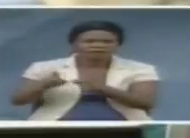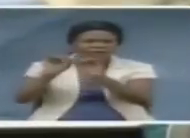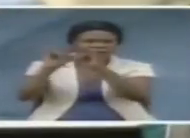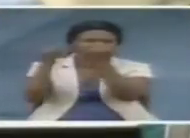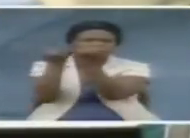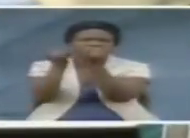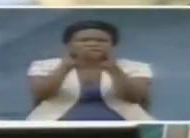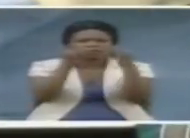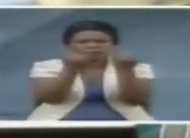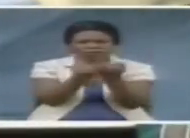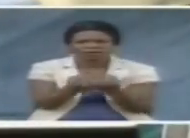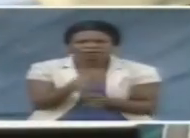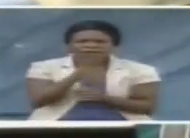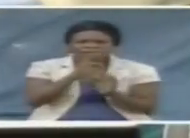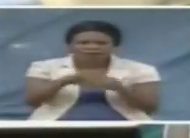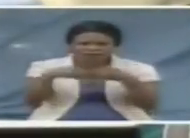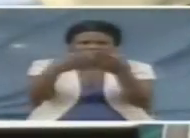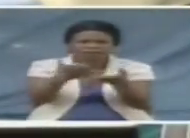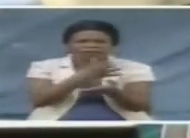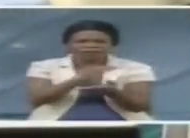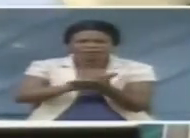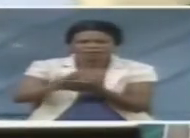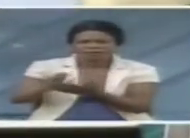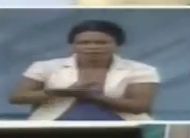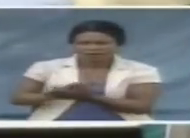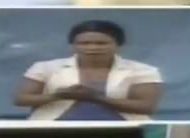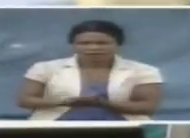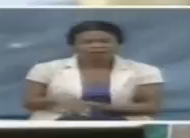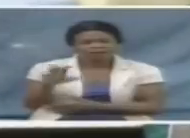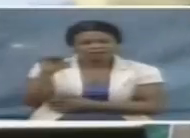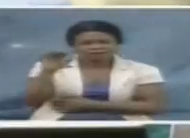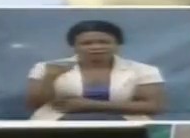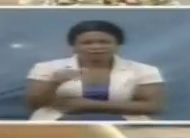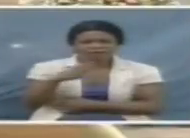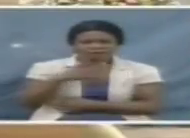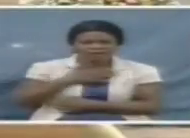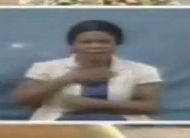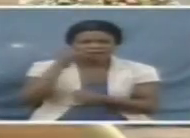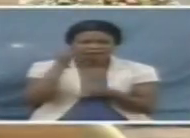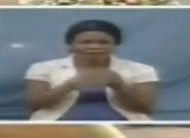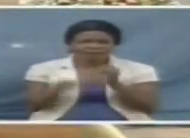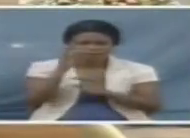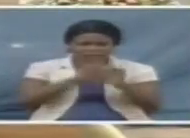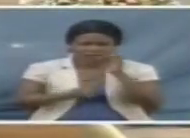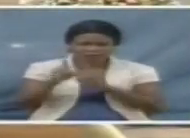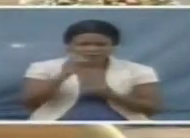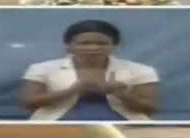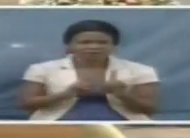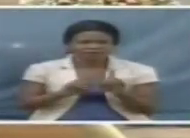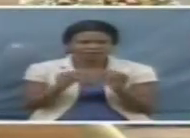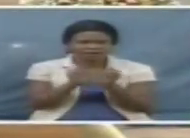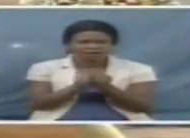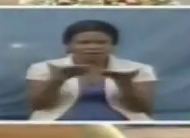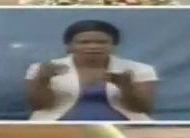the VETA institutions. Water supply and sanitation. Sir, in my